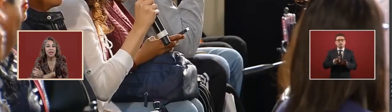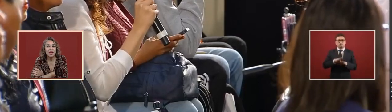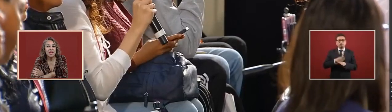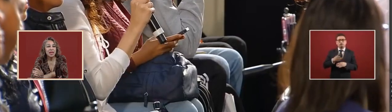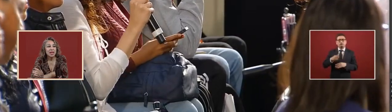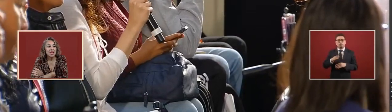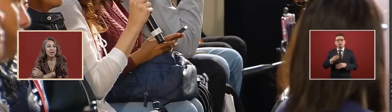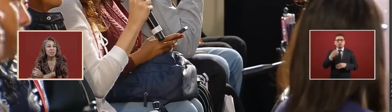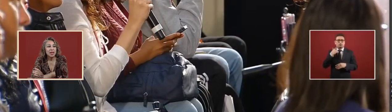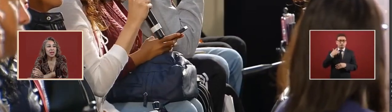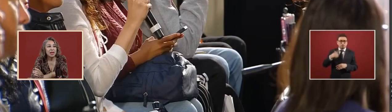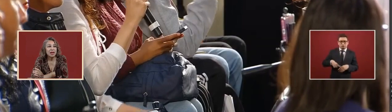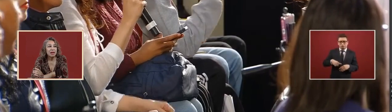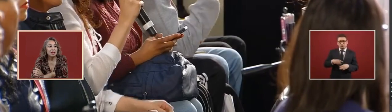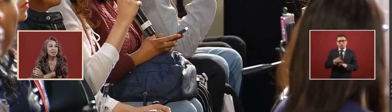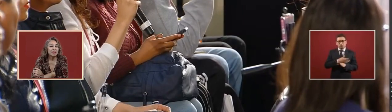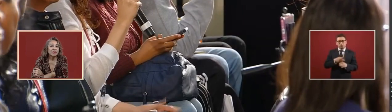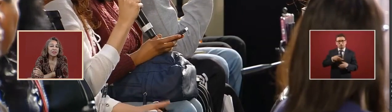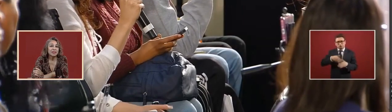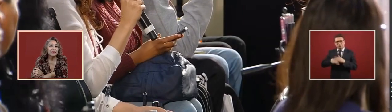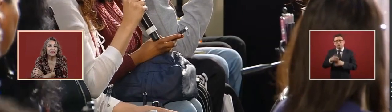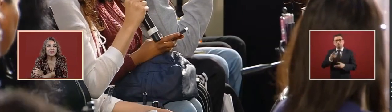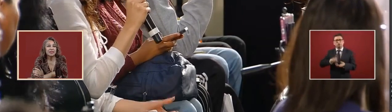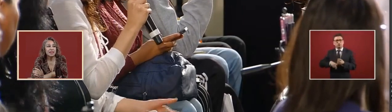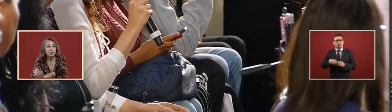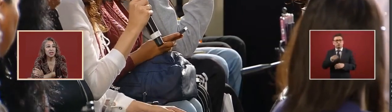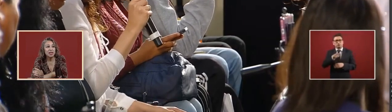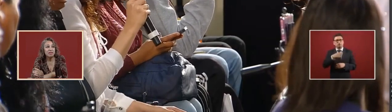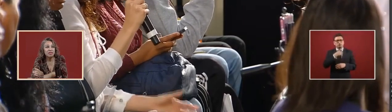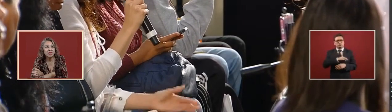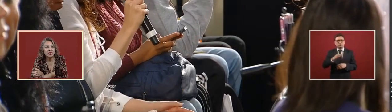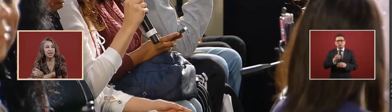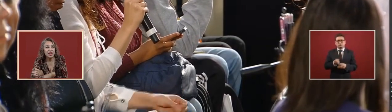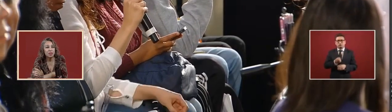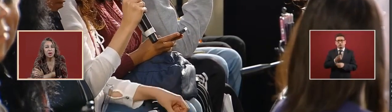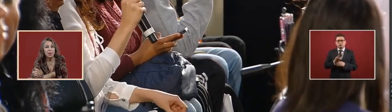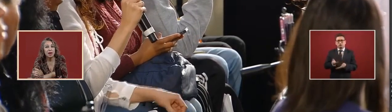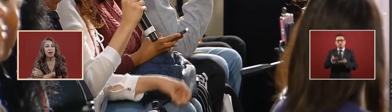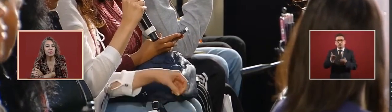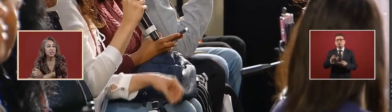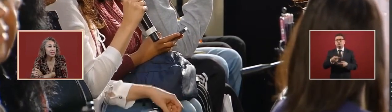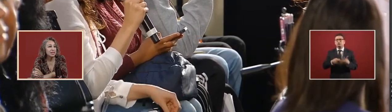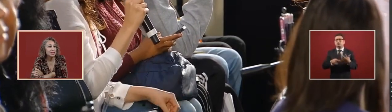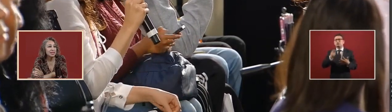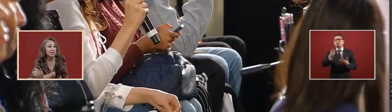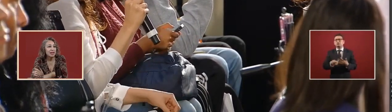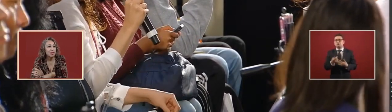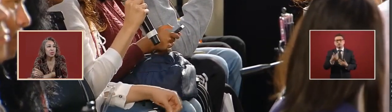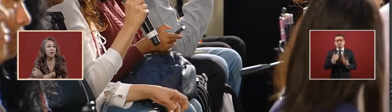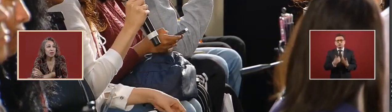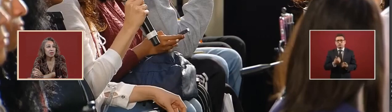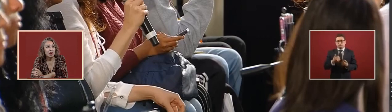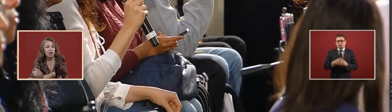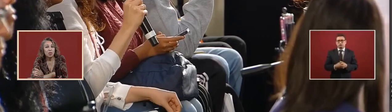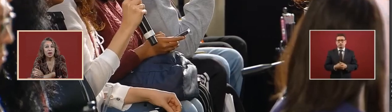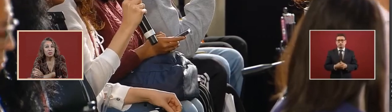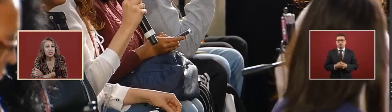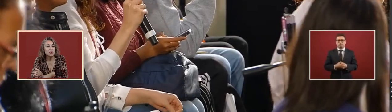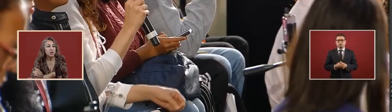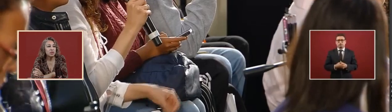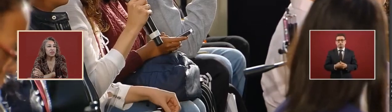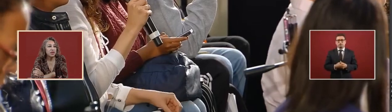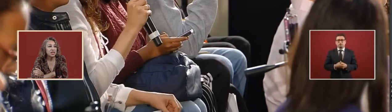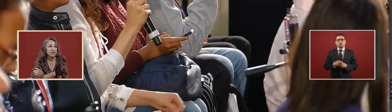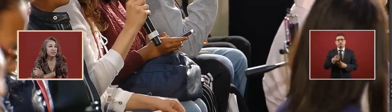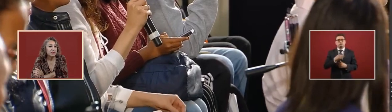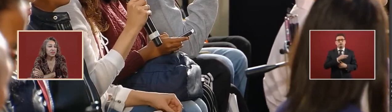be making someone could infiltrate. What about options? What options